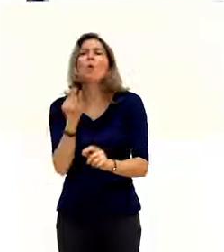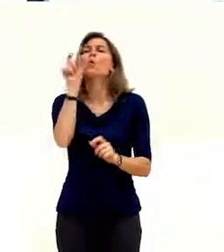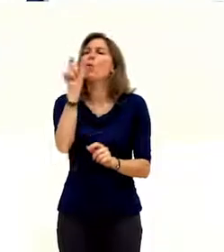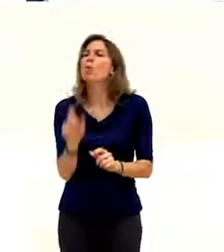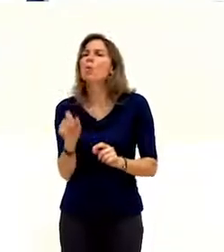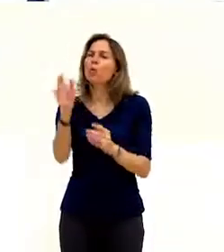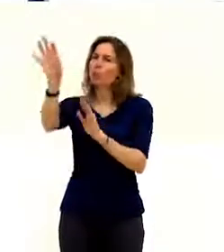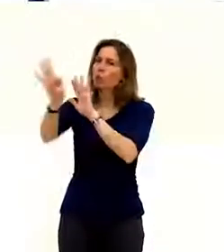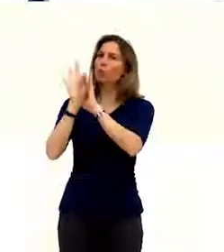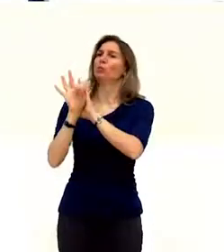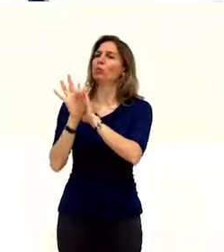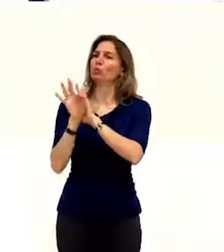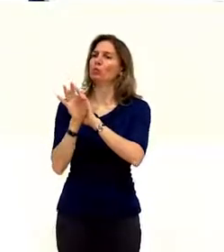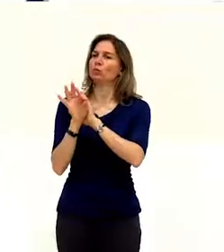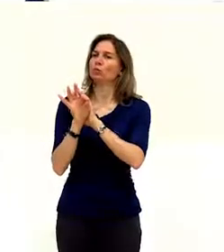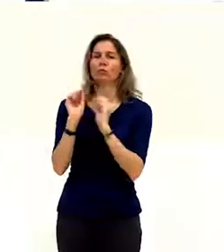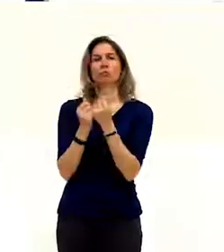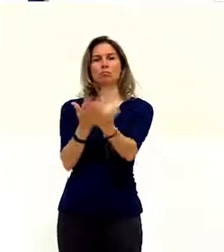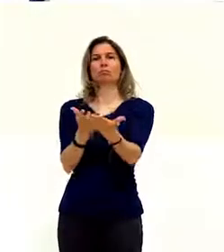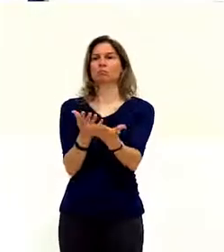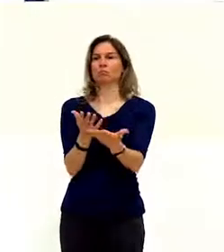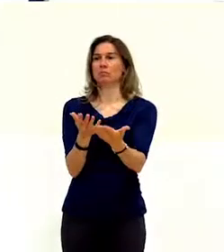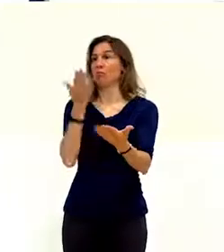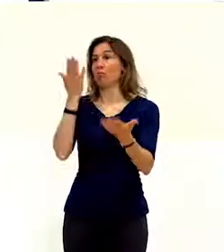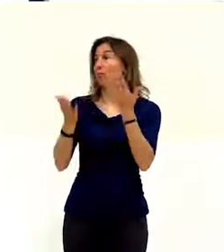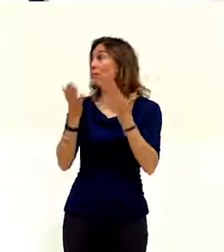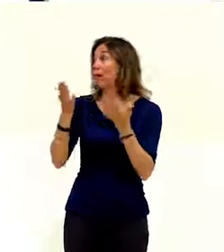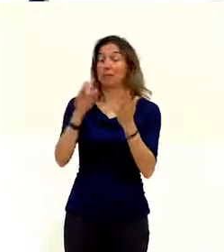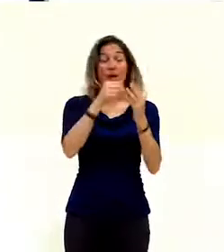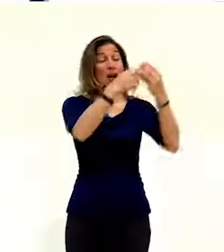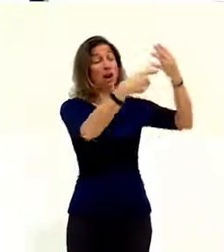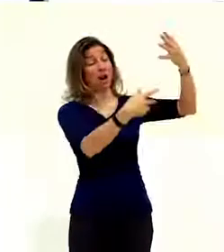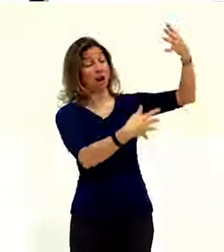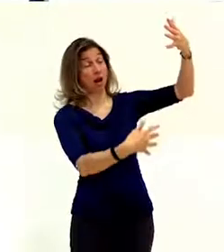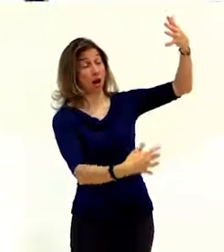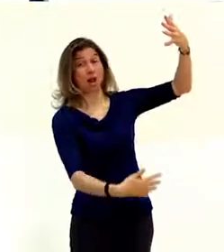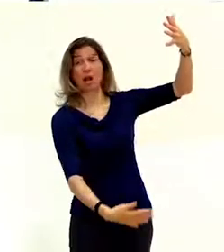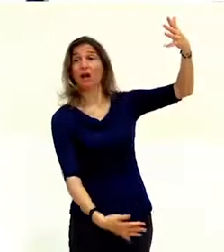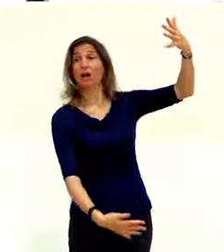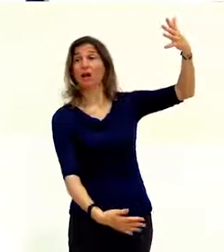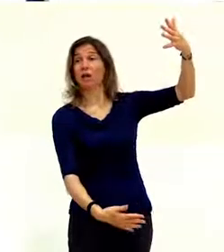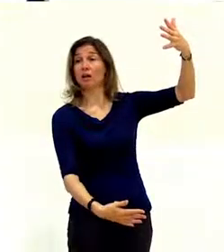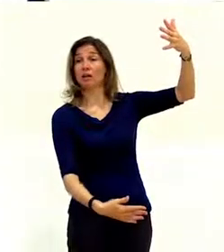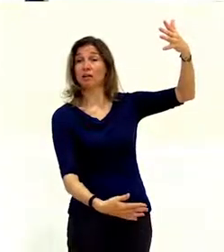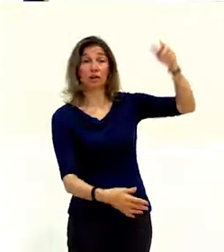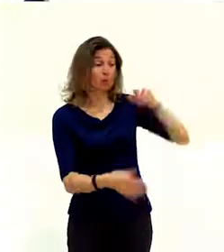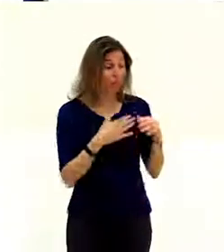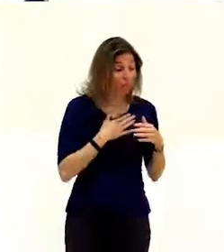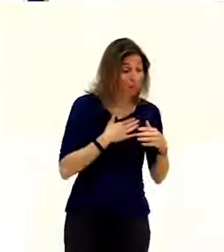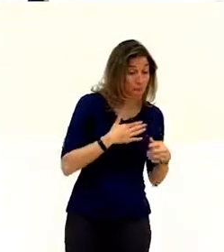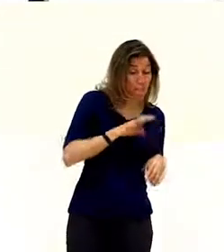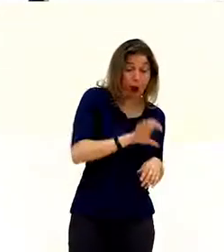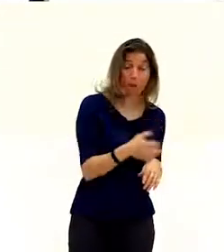will deliver the contract out of the long list? People from your country, people from